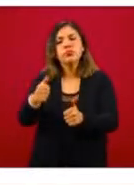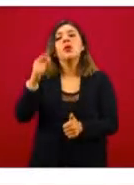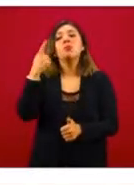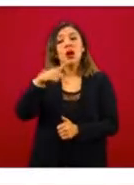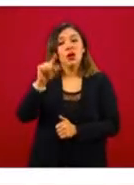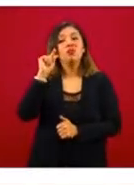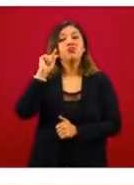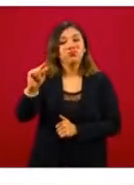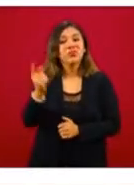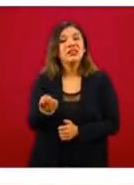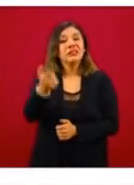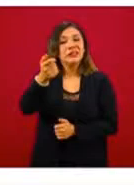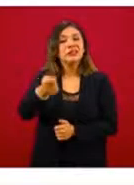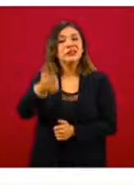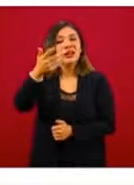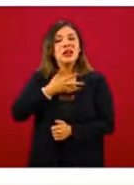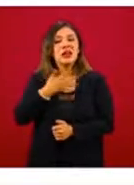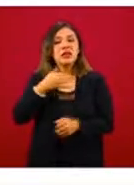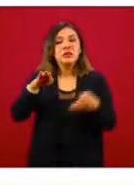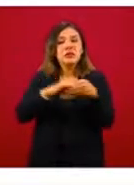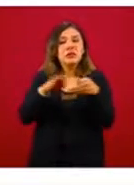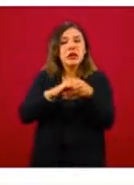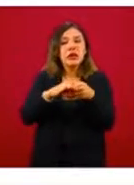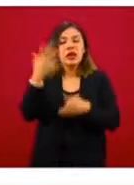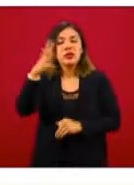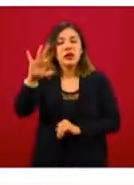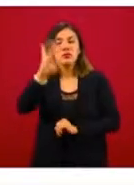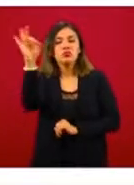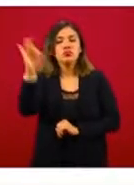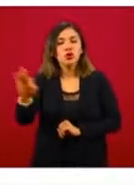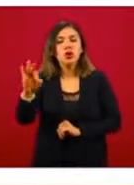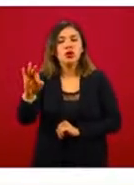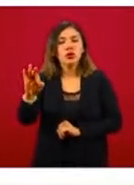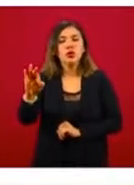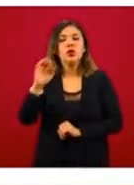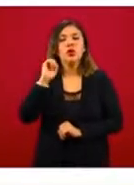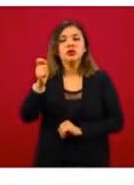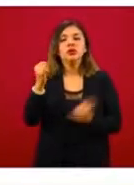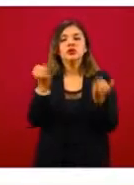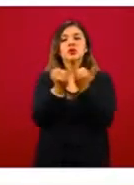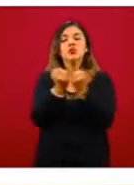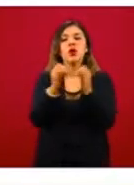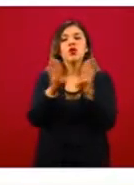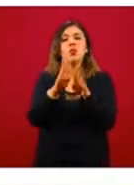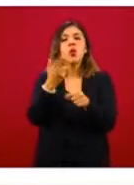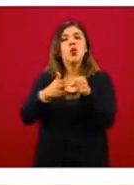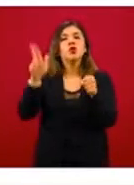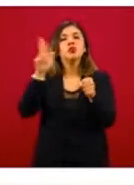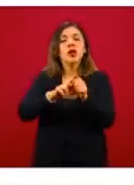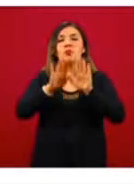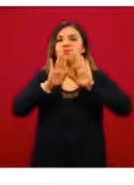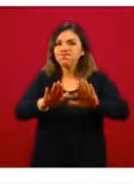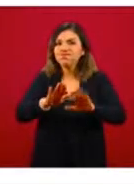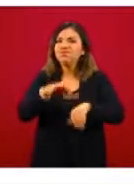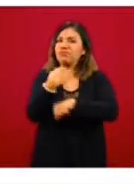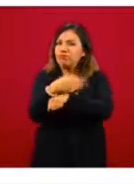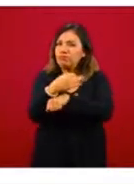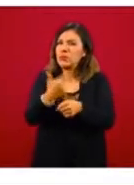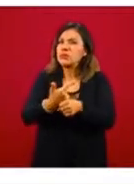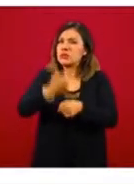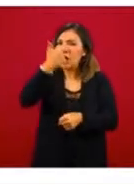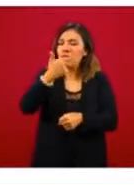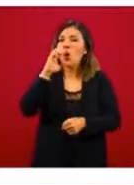though we do have a certain number, around 10%, that is distributed